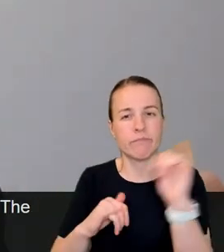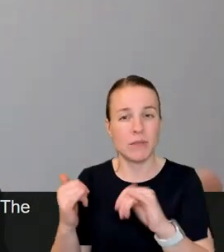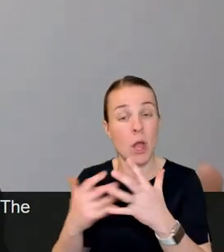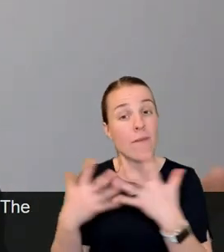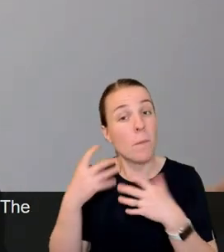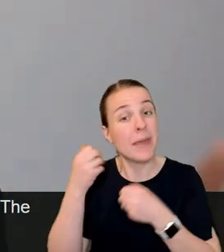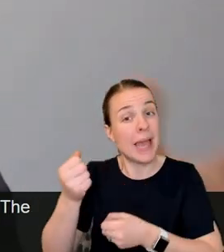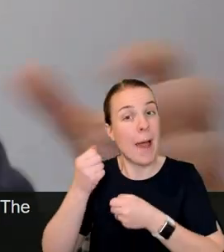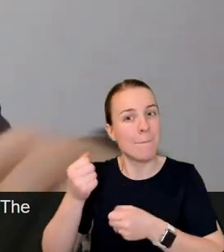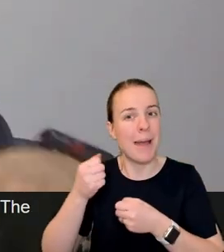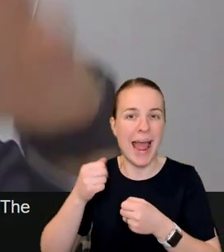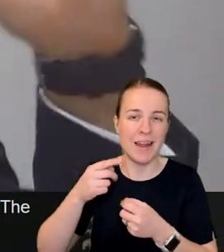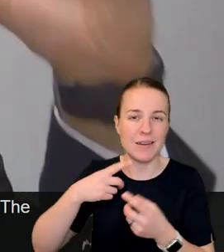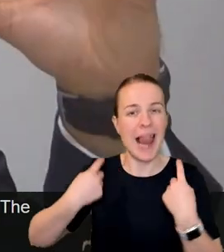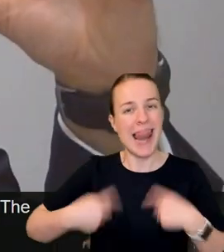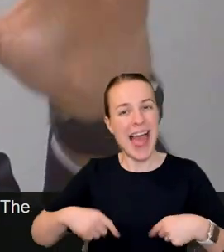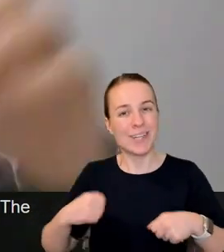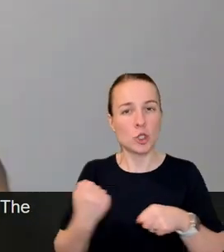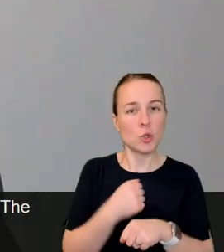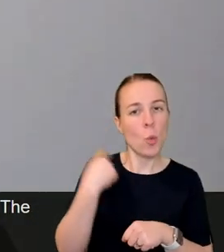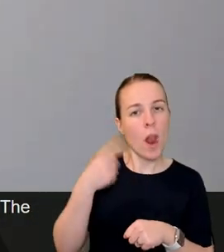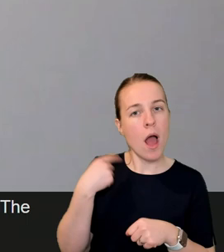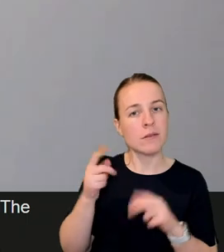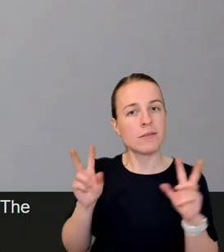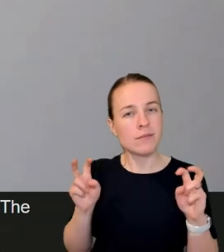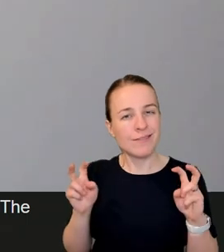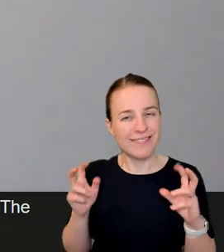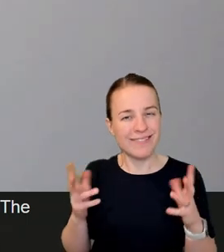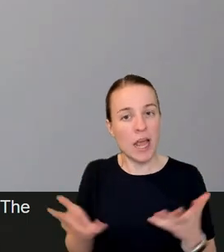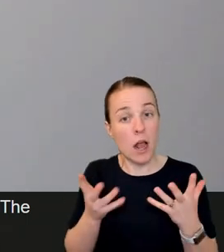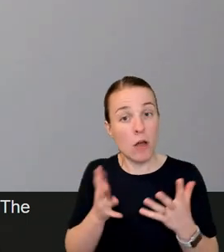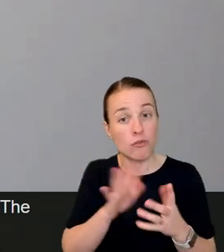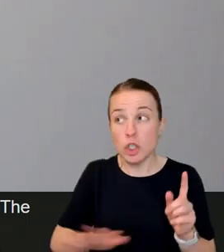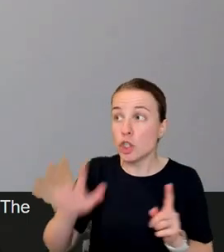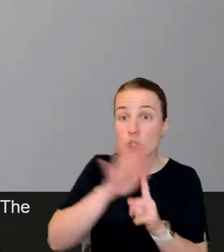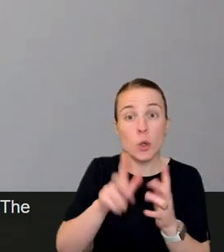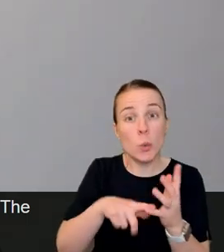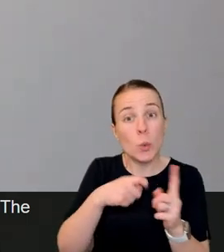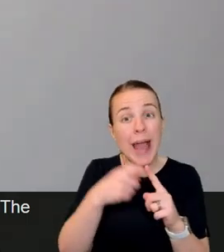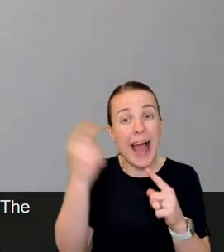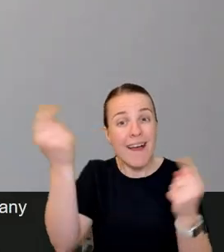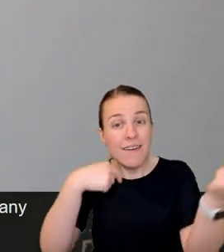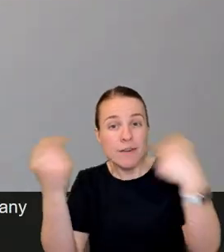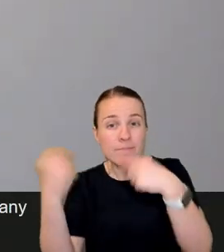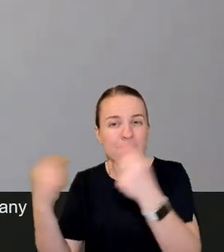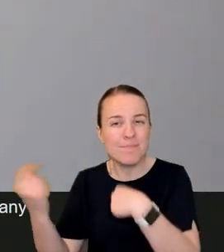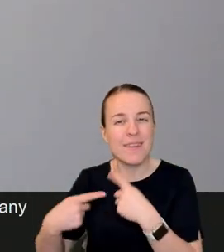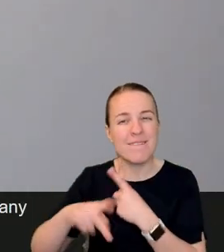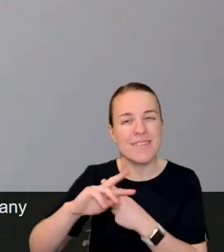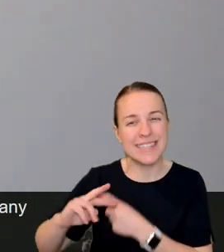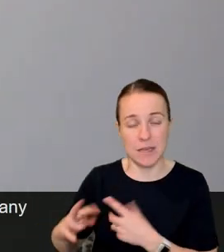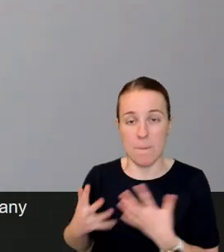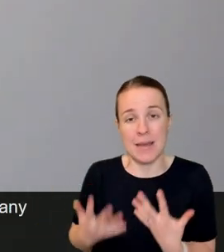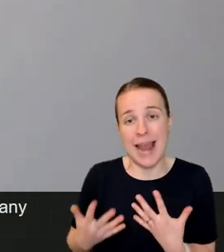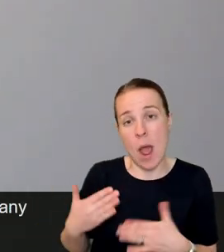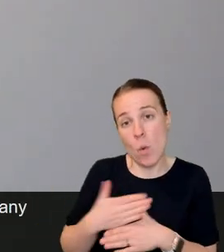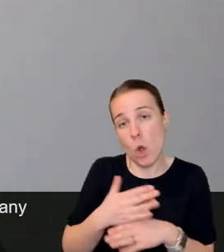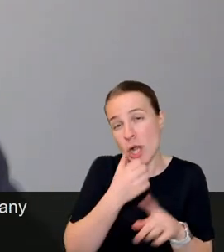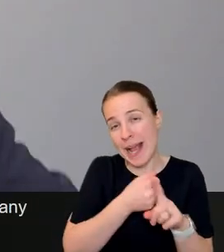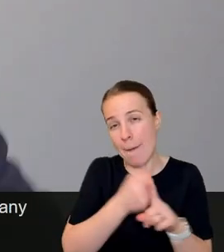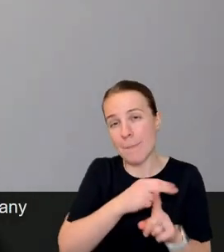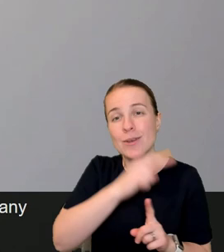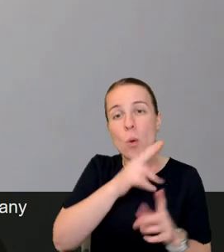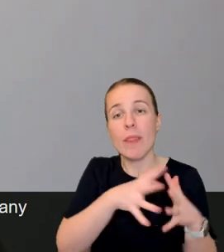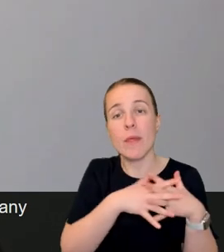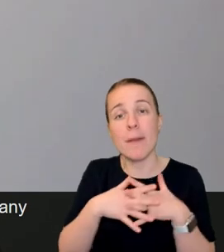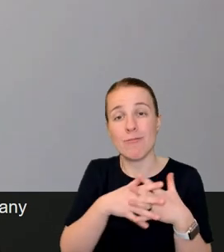encouraged many tourists from around the country to come back. And now we're working on our campaign for North America. The three target audiences, Sean, that will